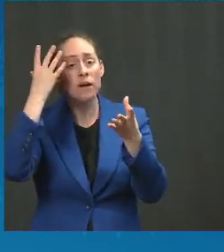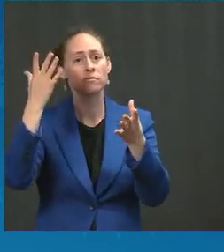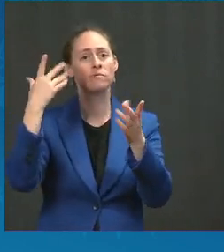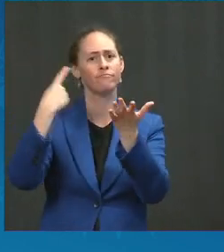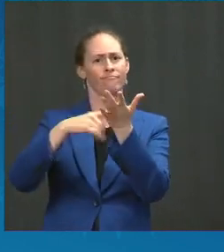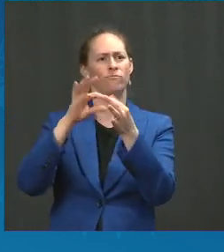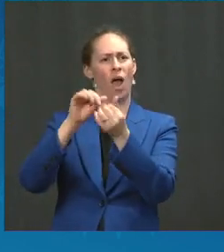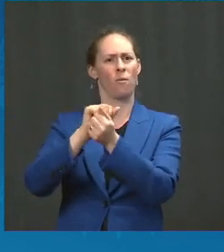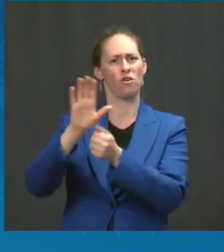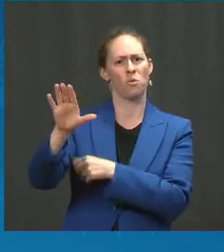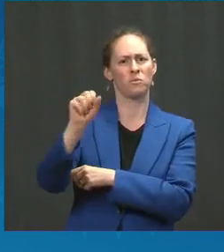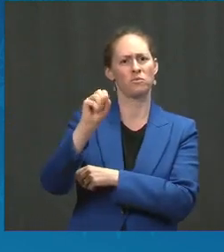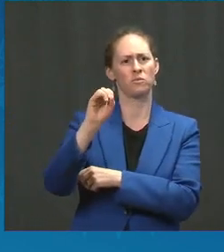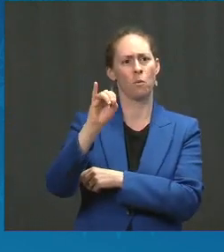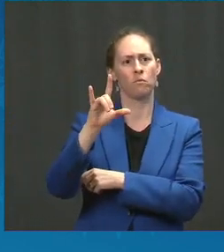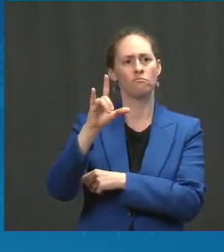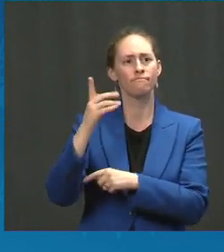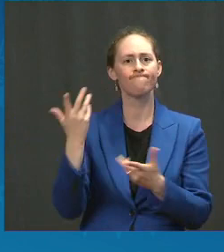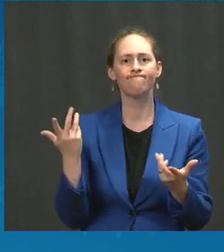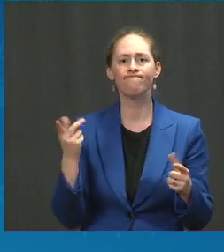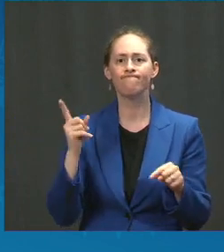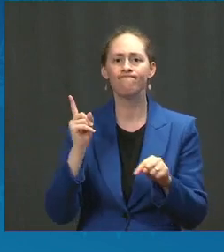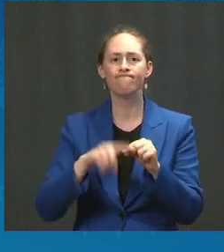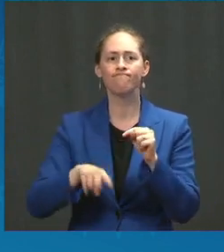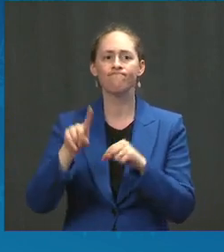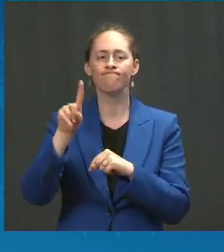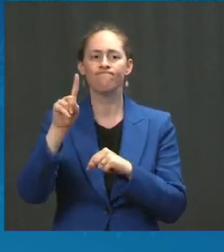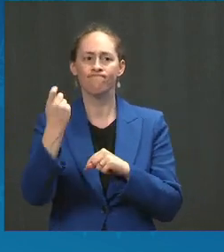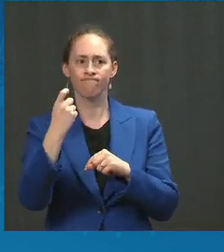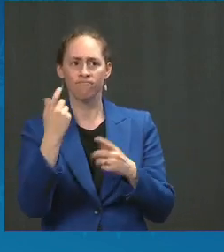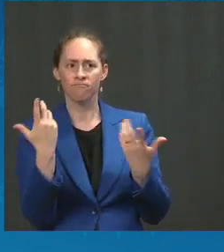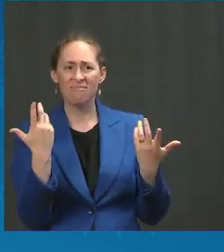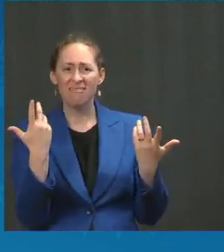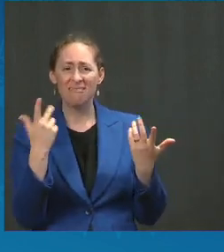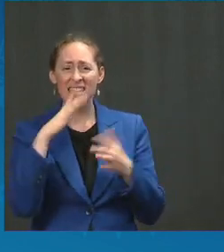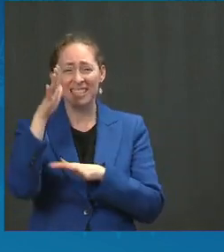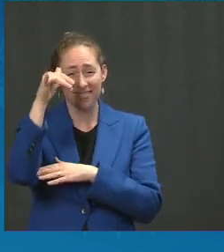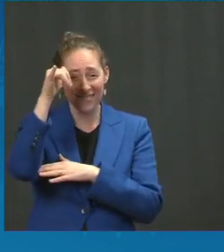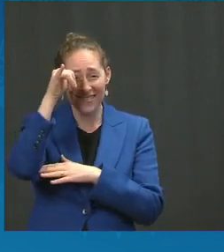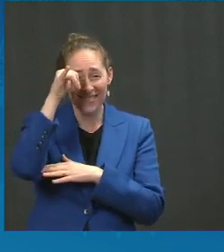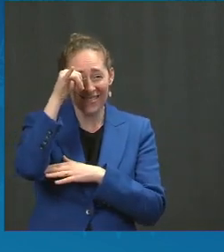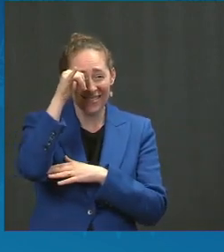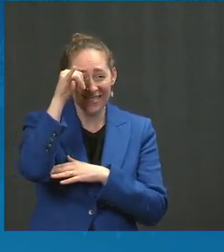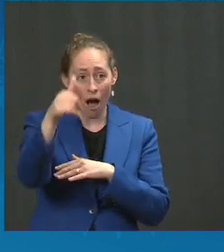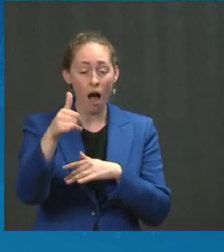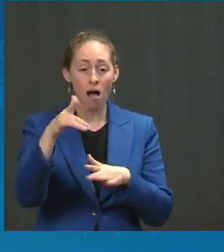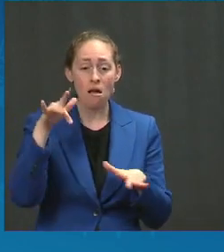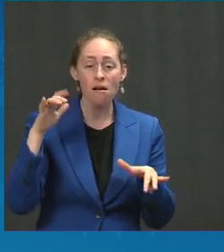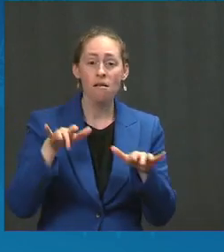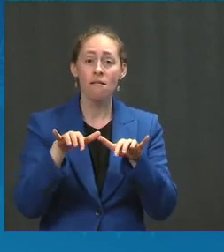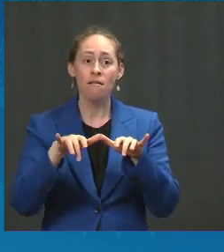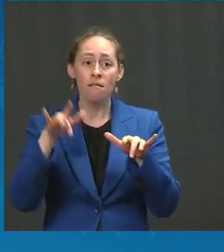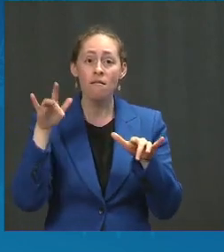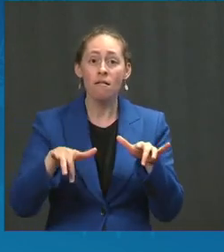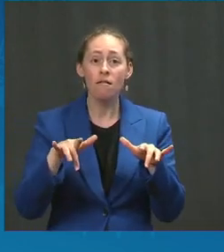And because the infrastructure around the internet is so slow, she can't upload what she needs to send them